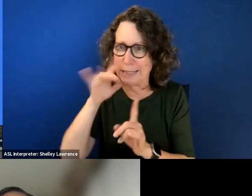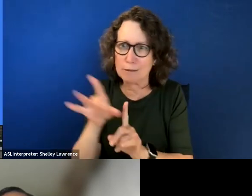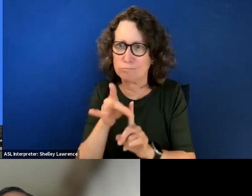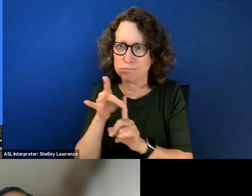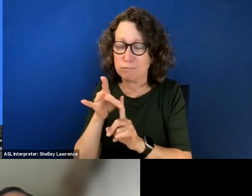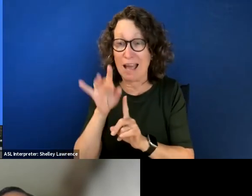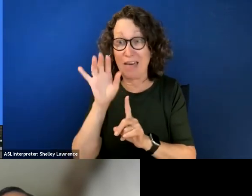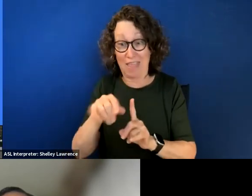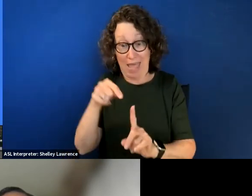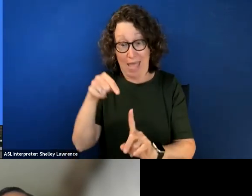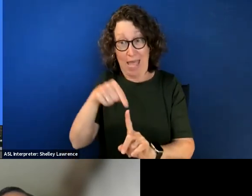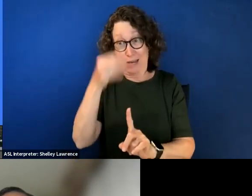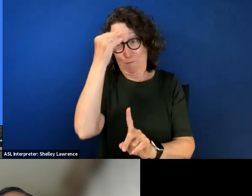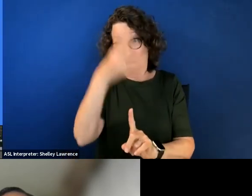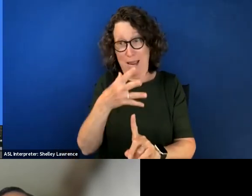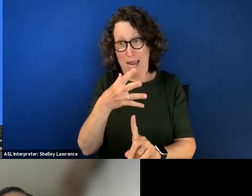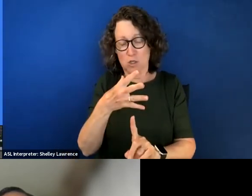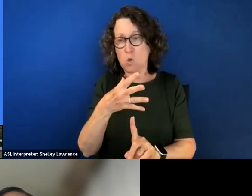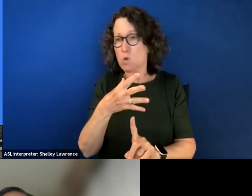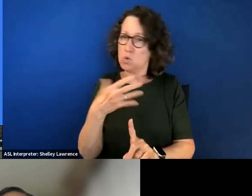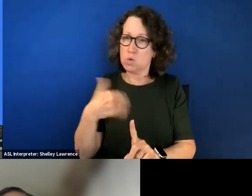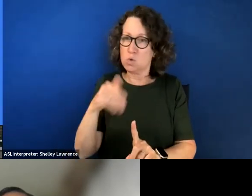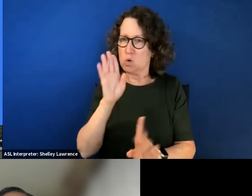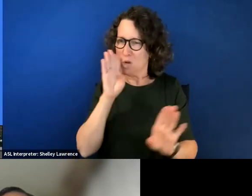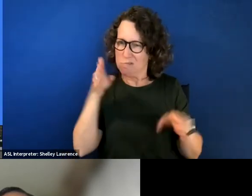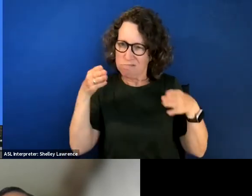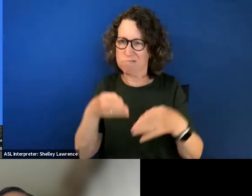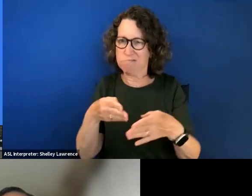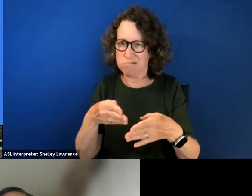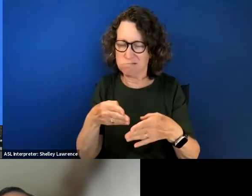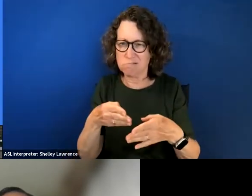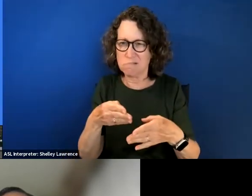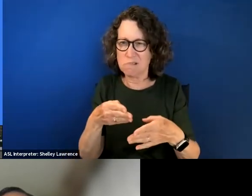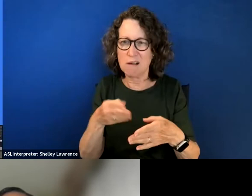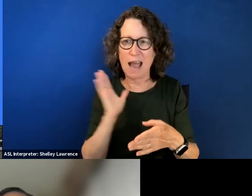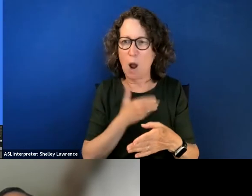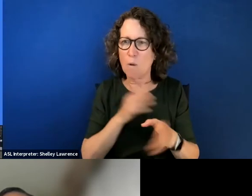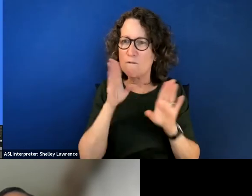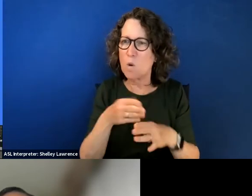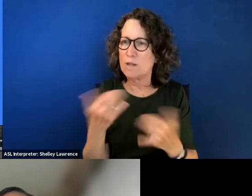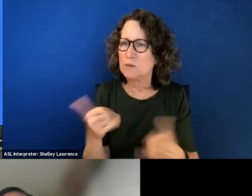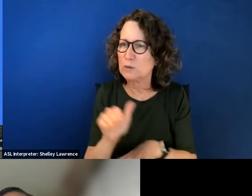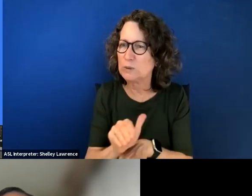compels us more to focus on what we're talking about tonight.